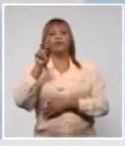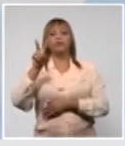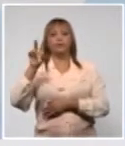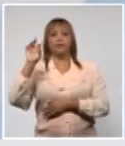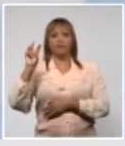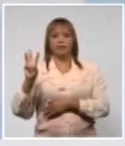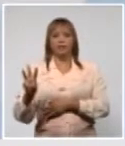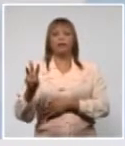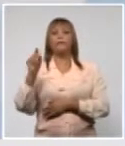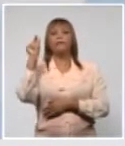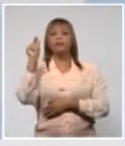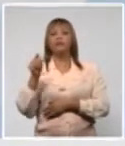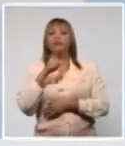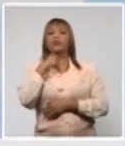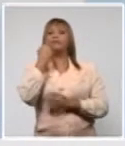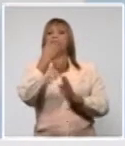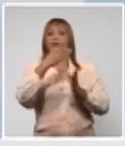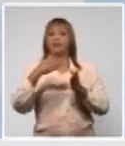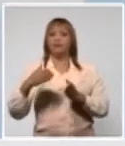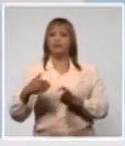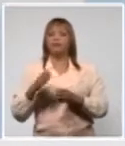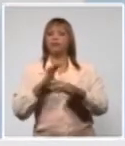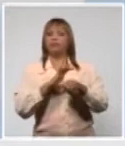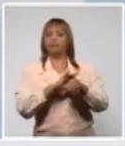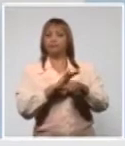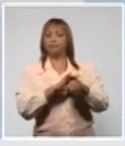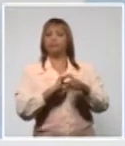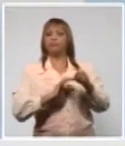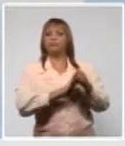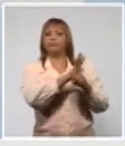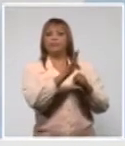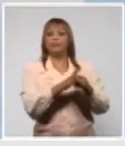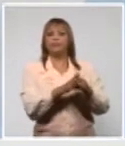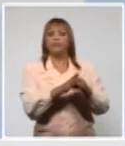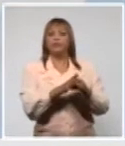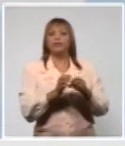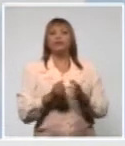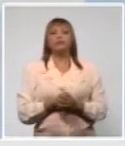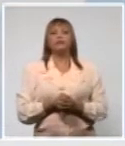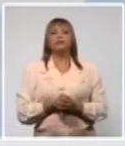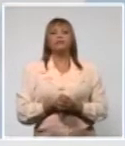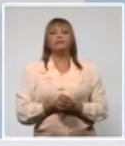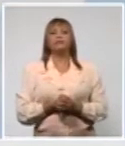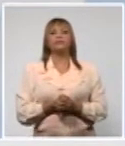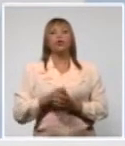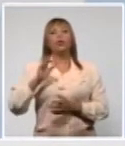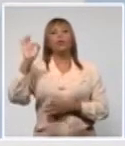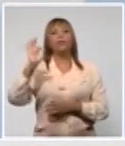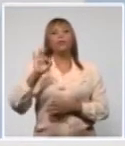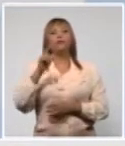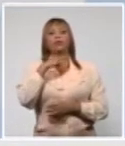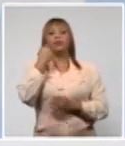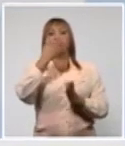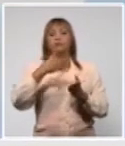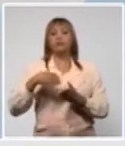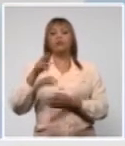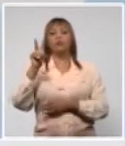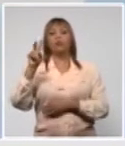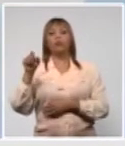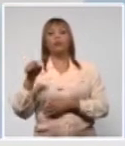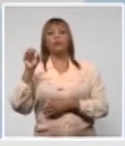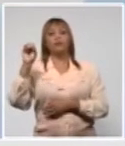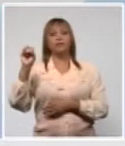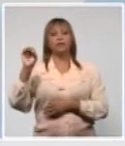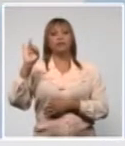2.92% and the regional rate of 3.31%. I always mention the 2 patients evacuated